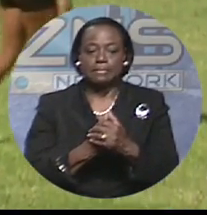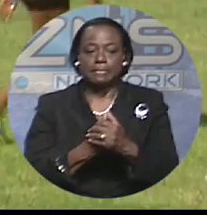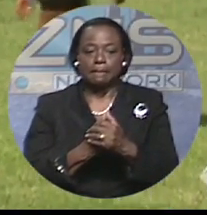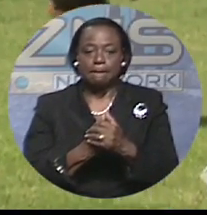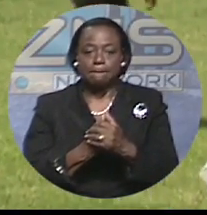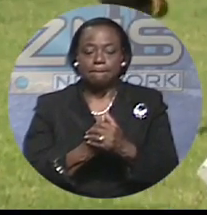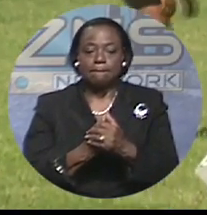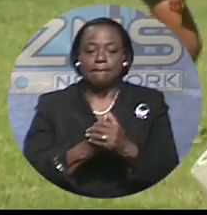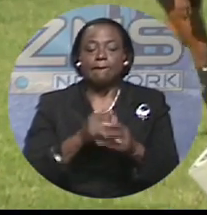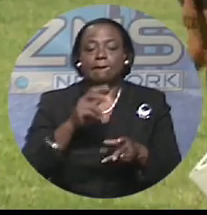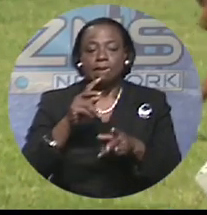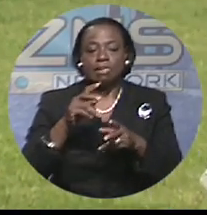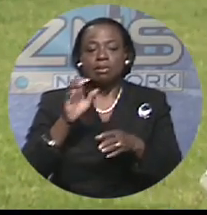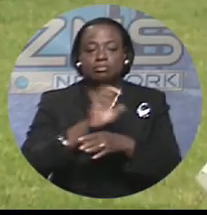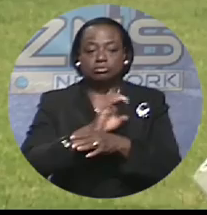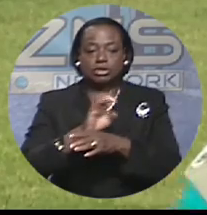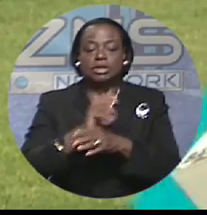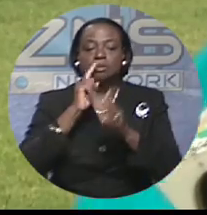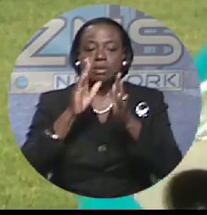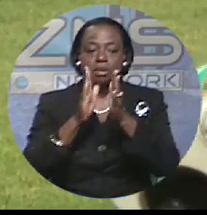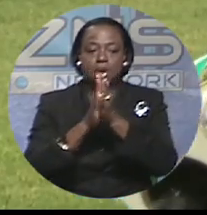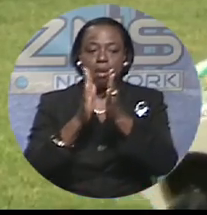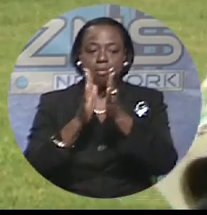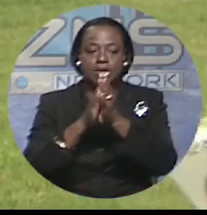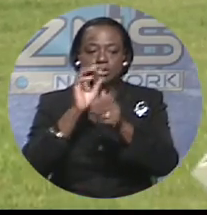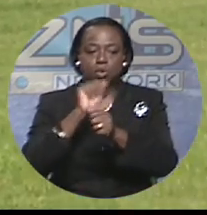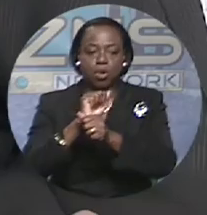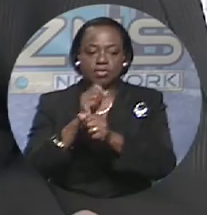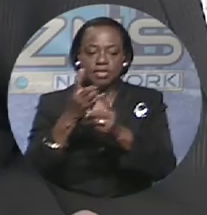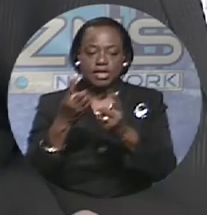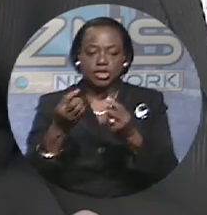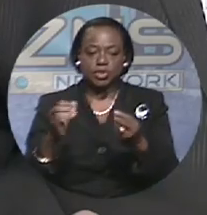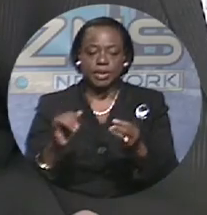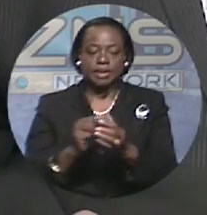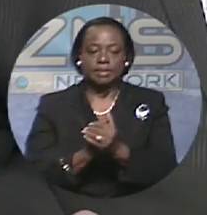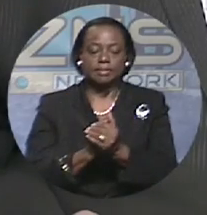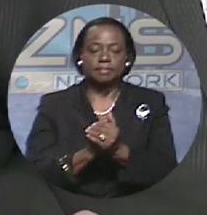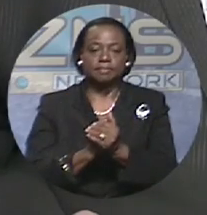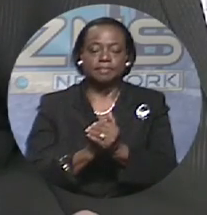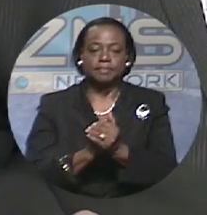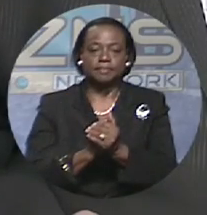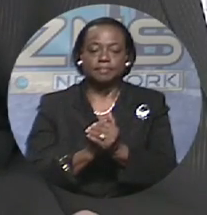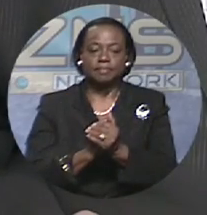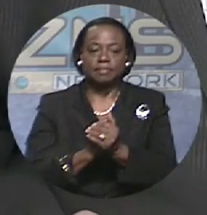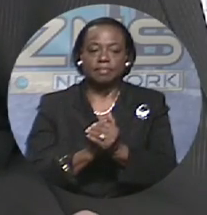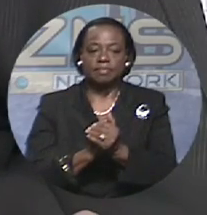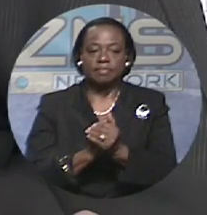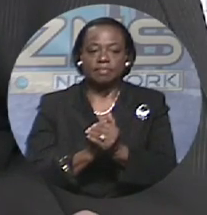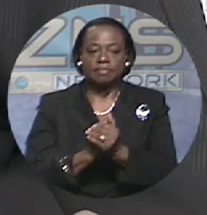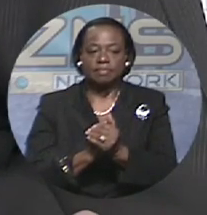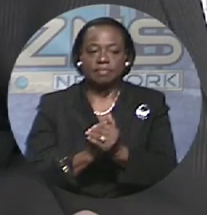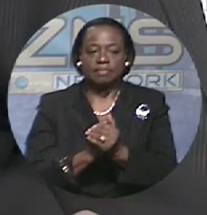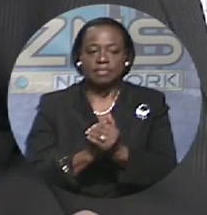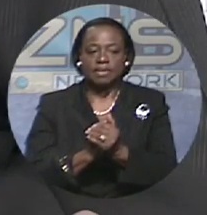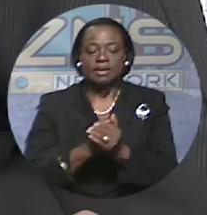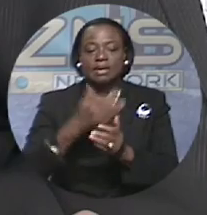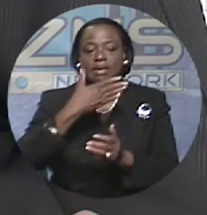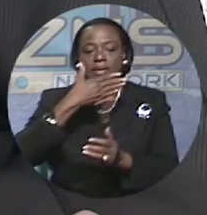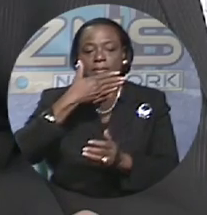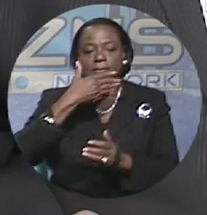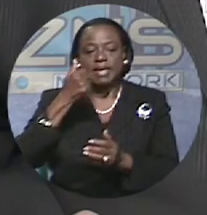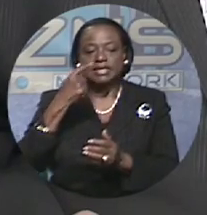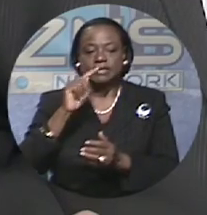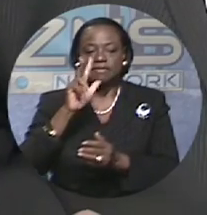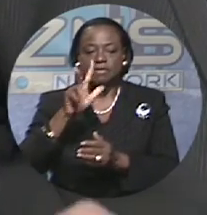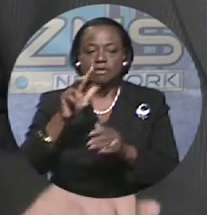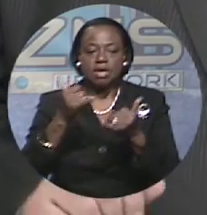and Peter Lund, who's the coaches, I always praise them the work that they're doing. The Bahamas Governmental Departmental Basketball Association's best of three